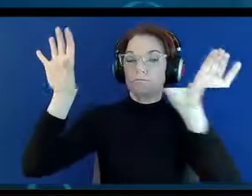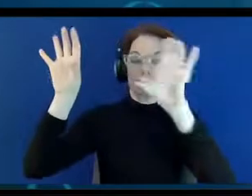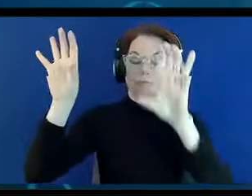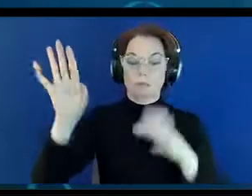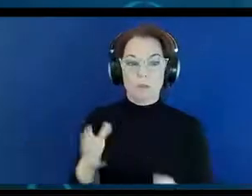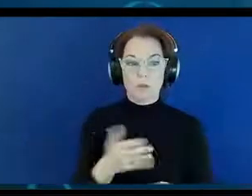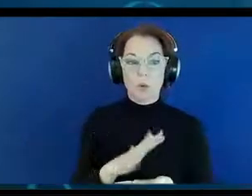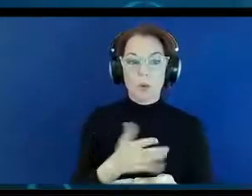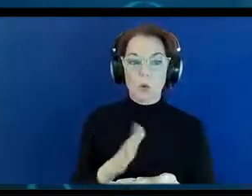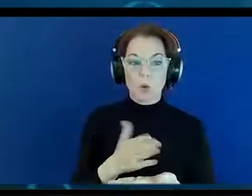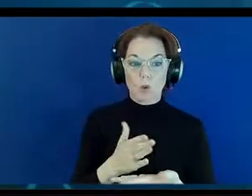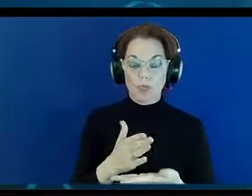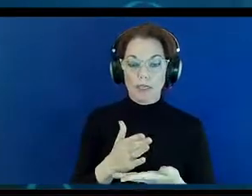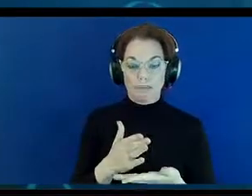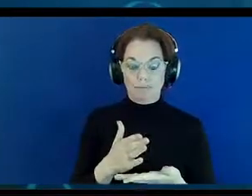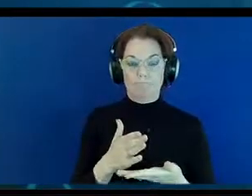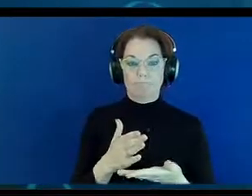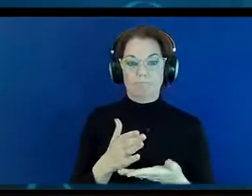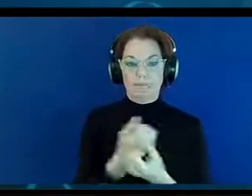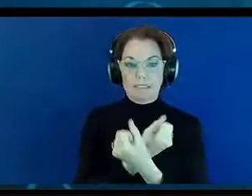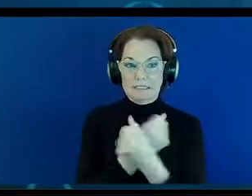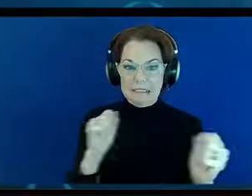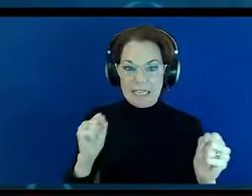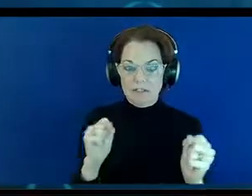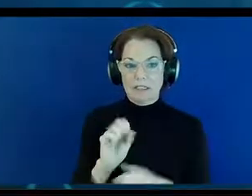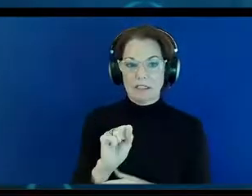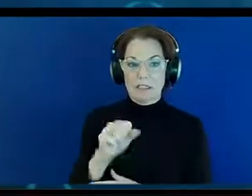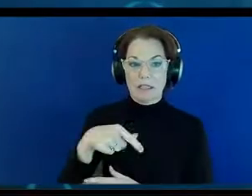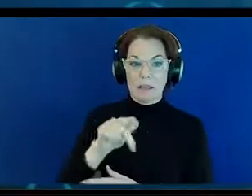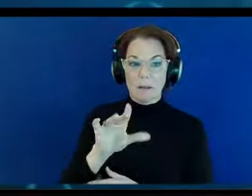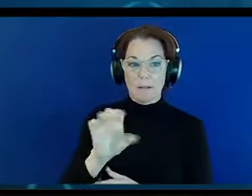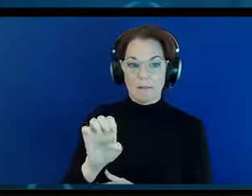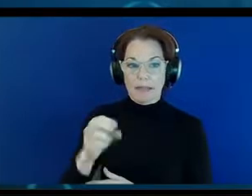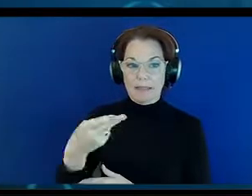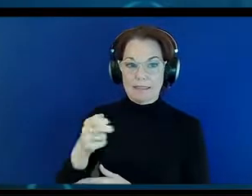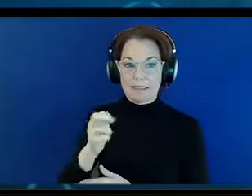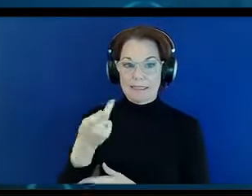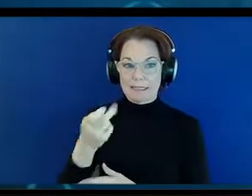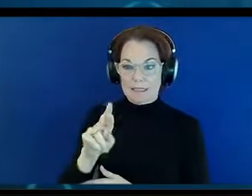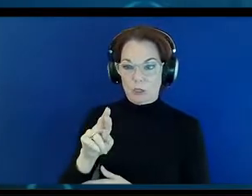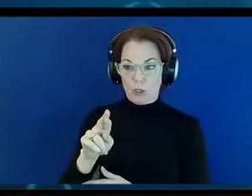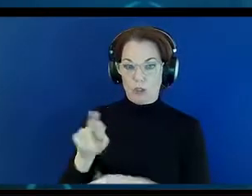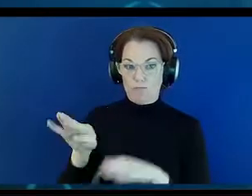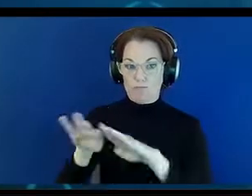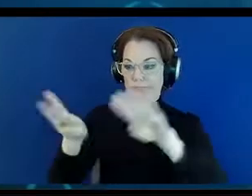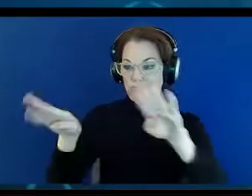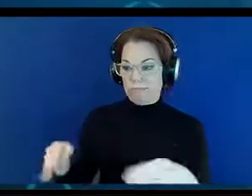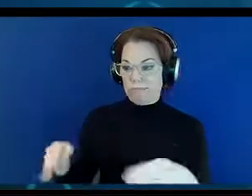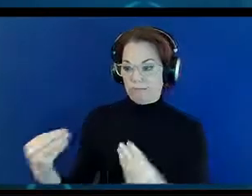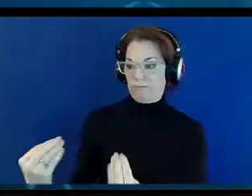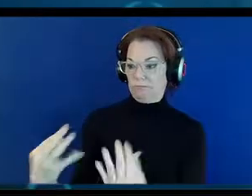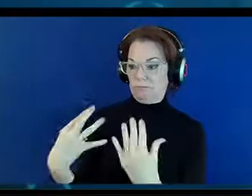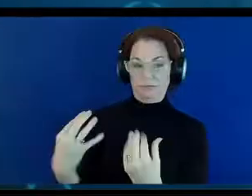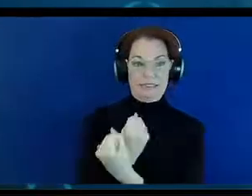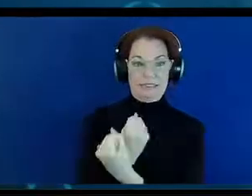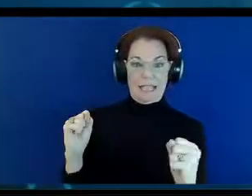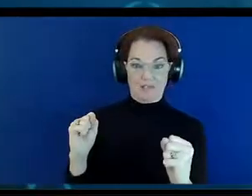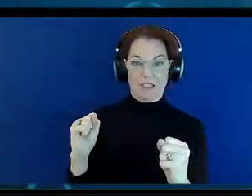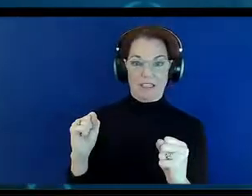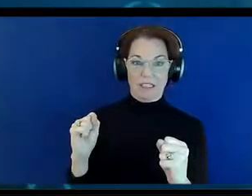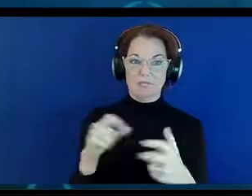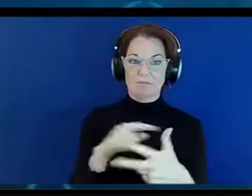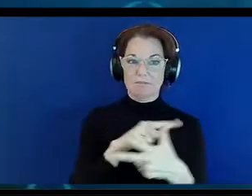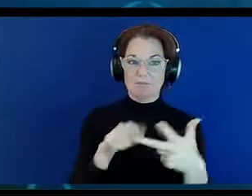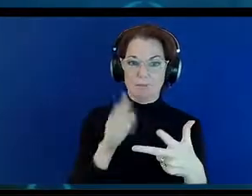heater safety, the use of space heaters, all of these prevention tools, in addition to the interventions that you're articulating, I think could make a